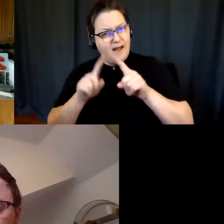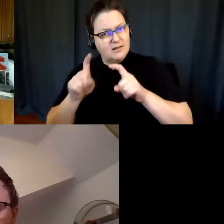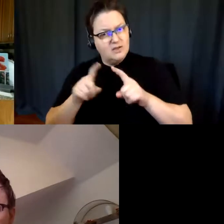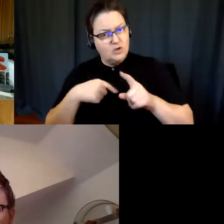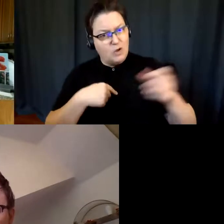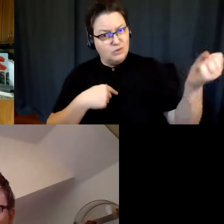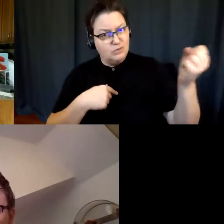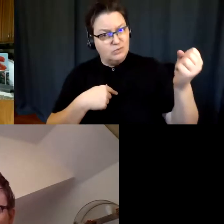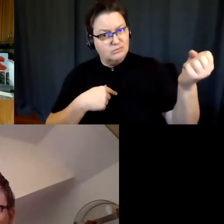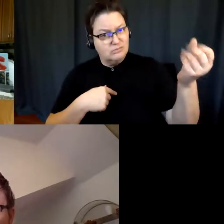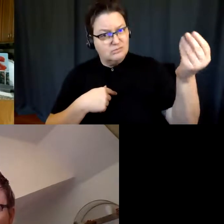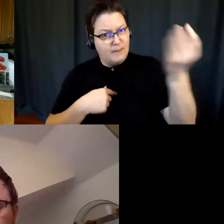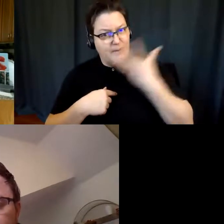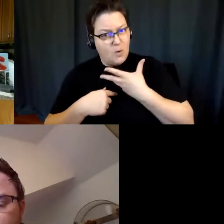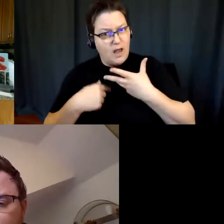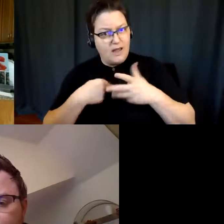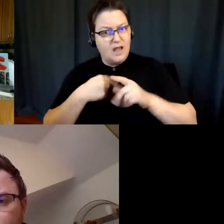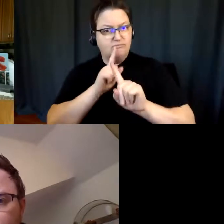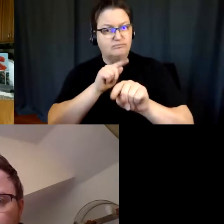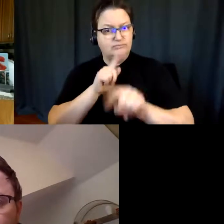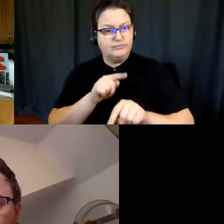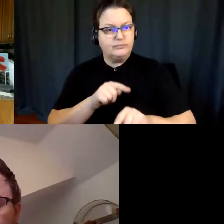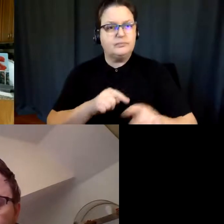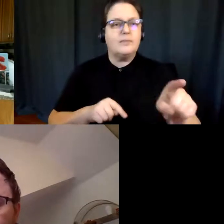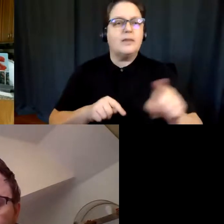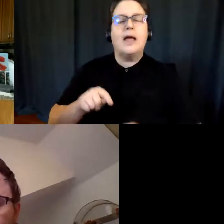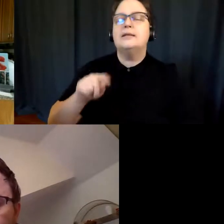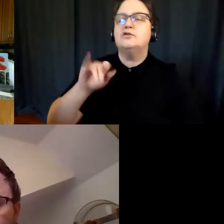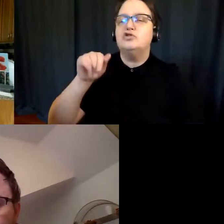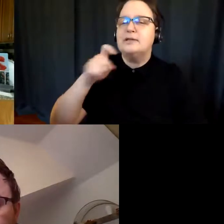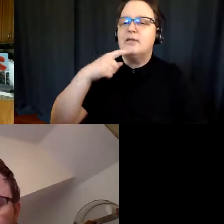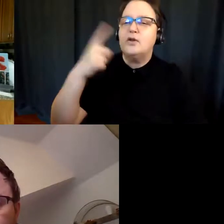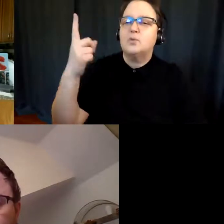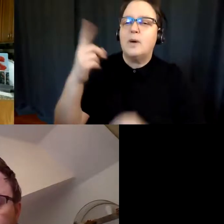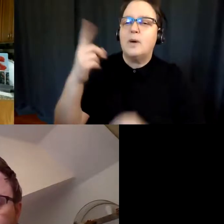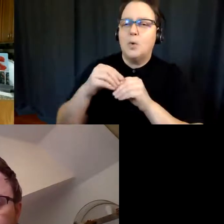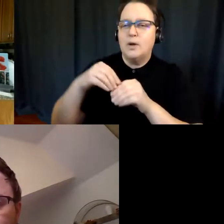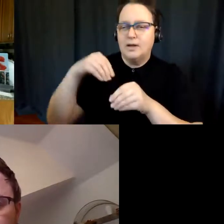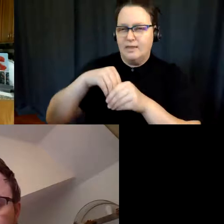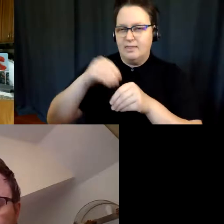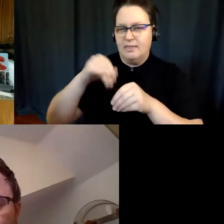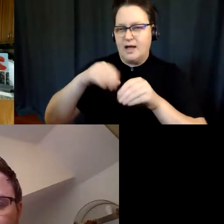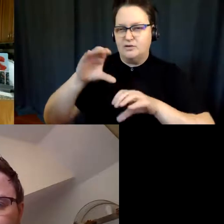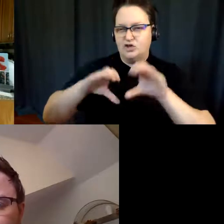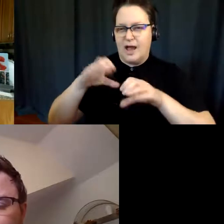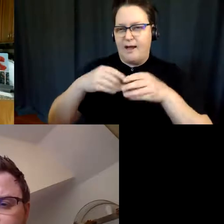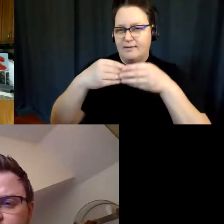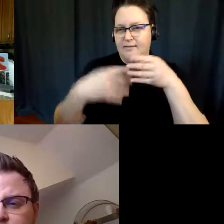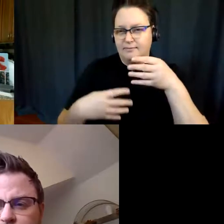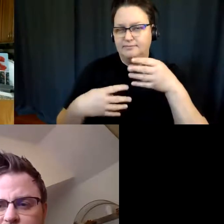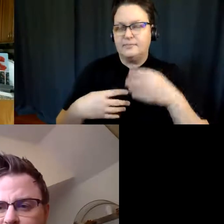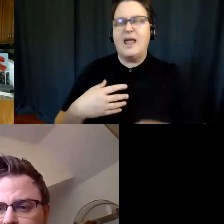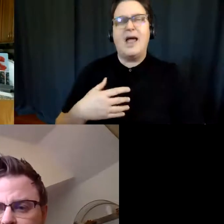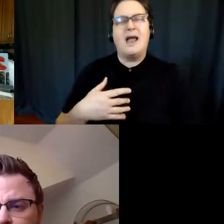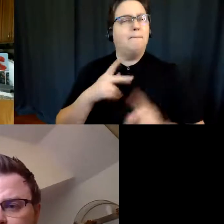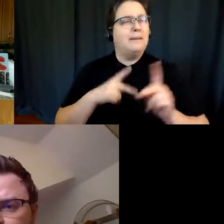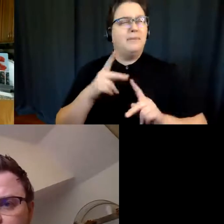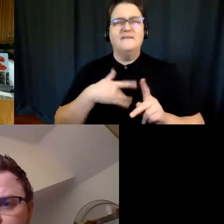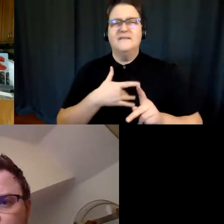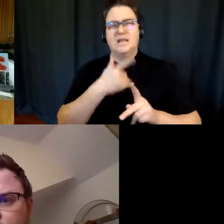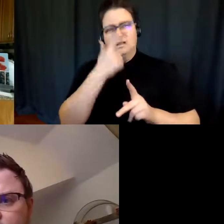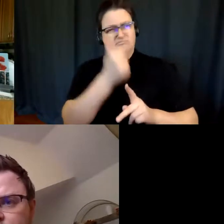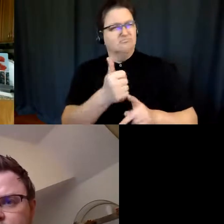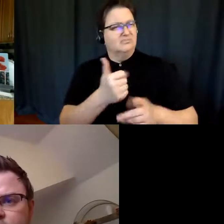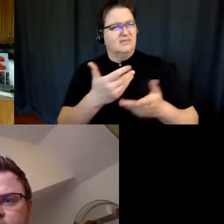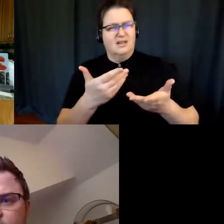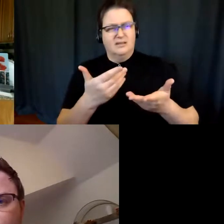And meanwhile, Gail, I think there's one more in the chat here. And folks, feel free, if there's questions that you have or if there's things that you're hearing from people that you